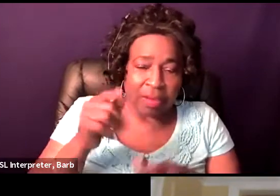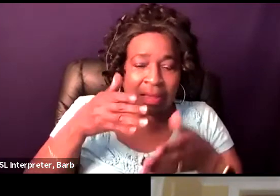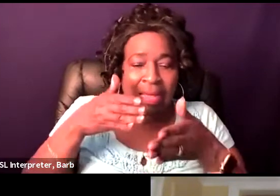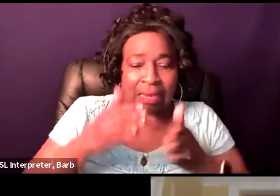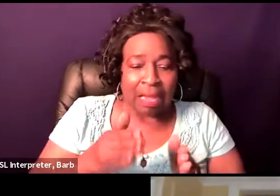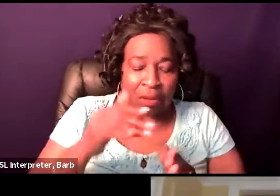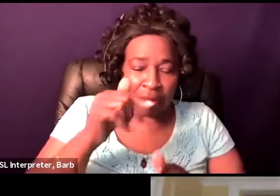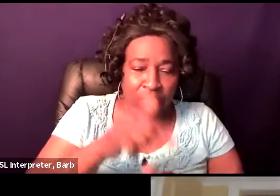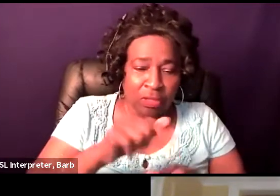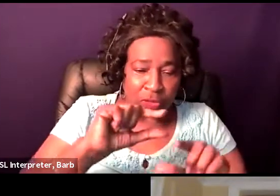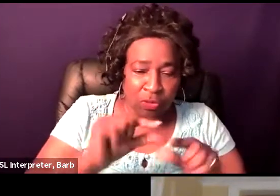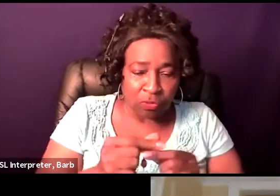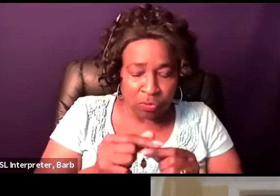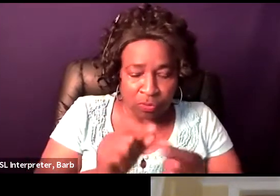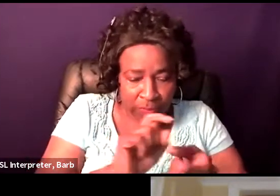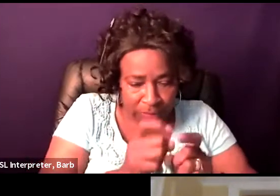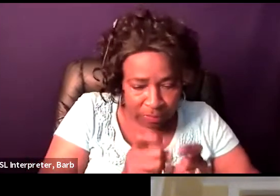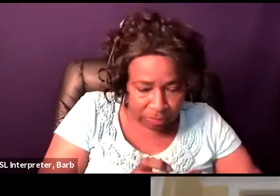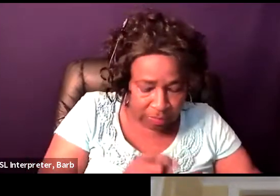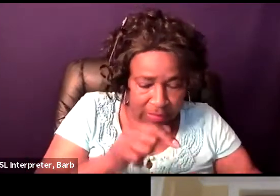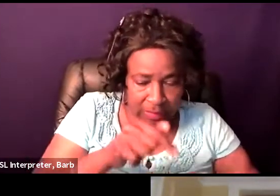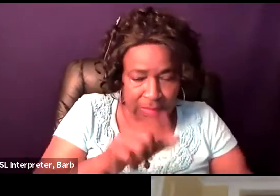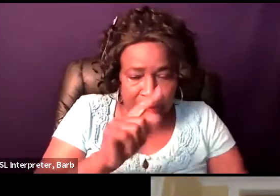group to hone these tools